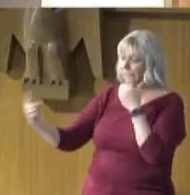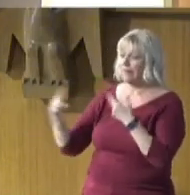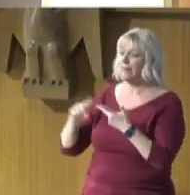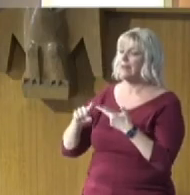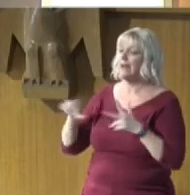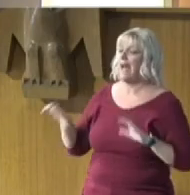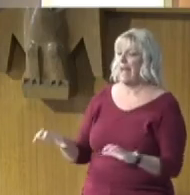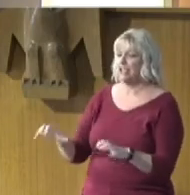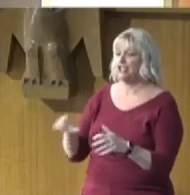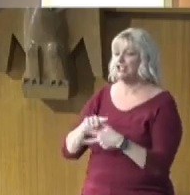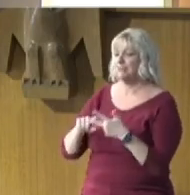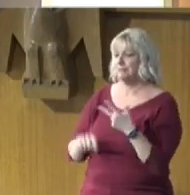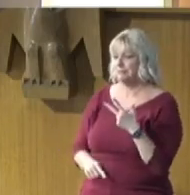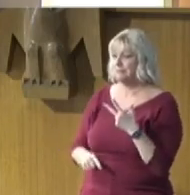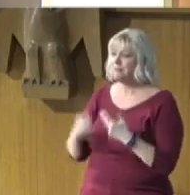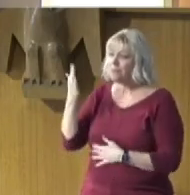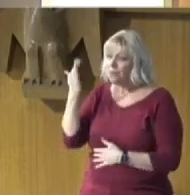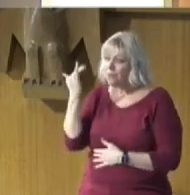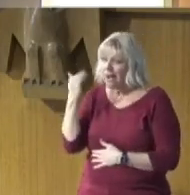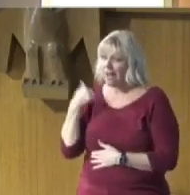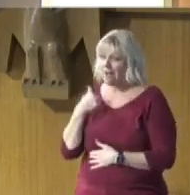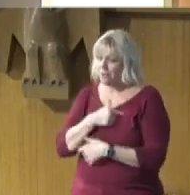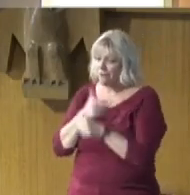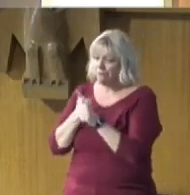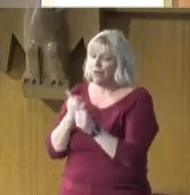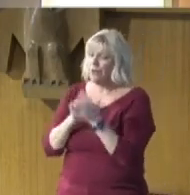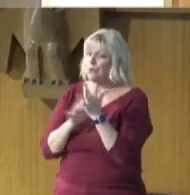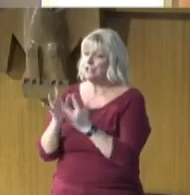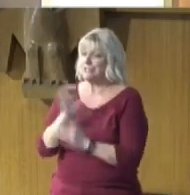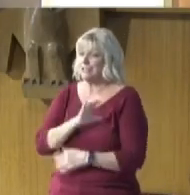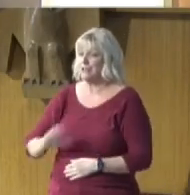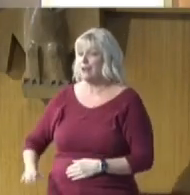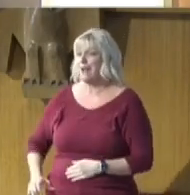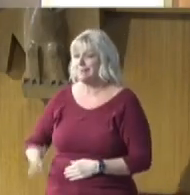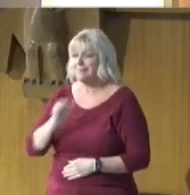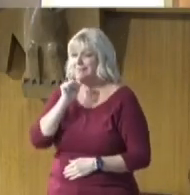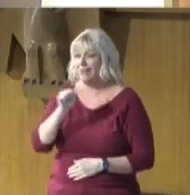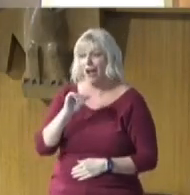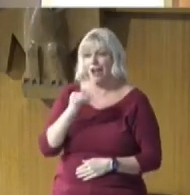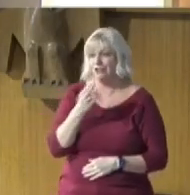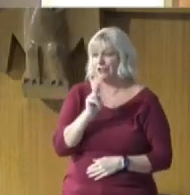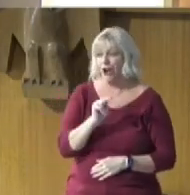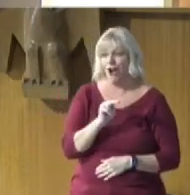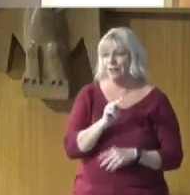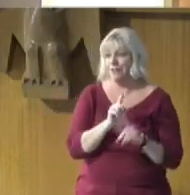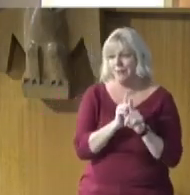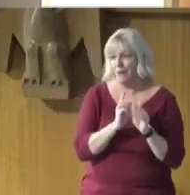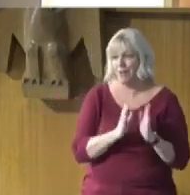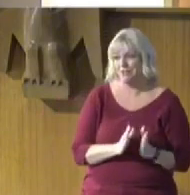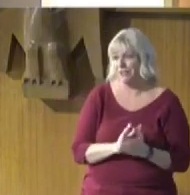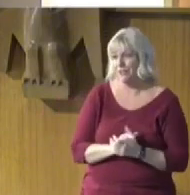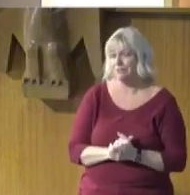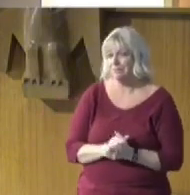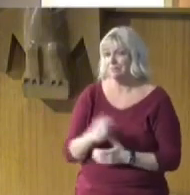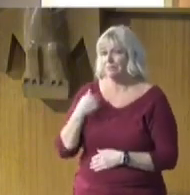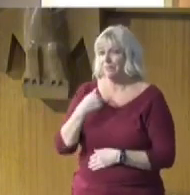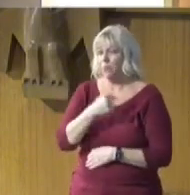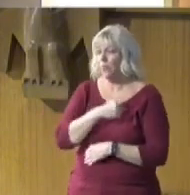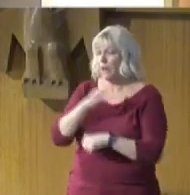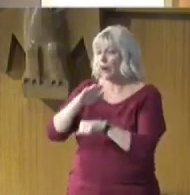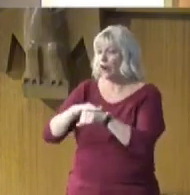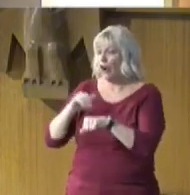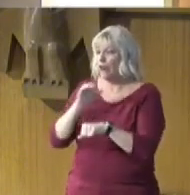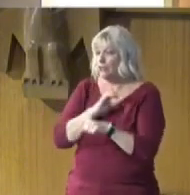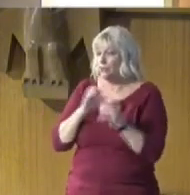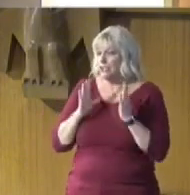It's because we are following the ways of Jesus Christ and not John the Apostle. And we are called as Christians to respond to